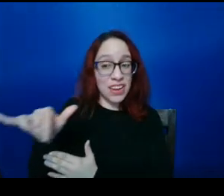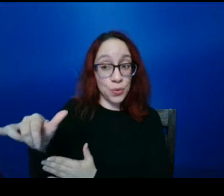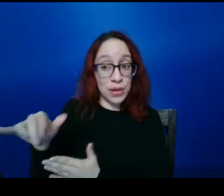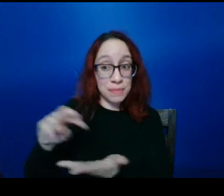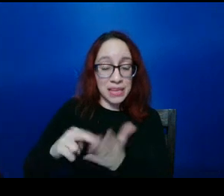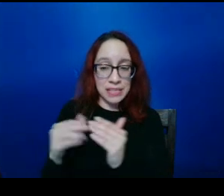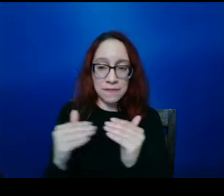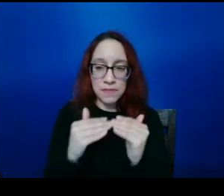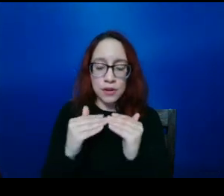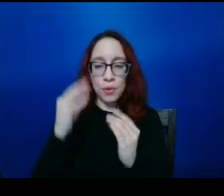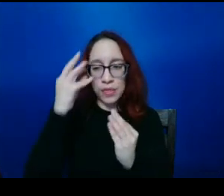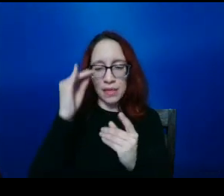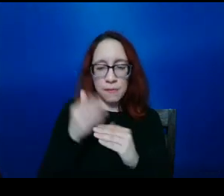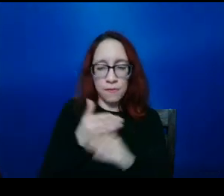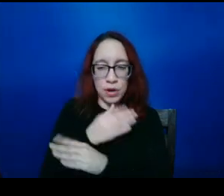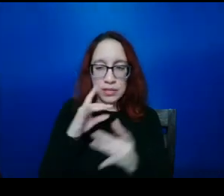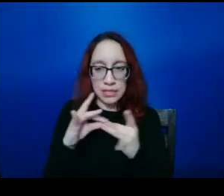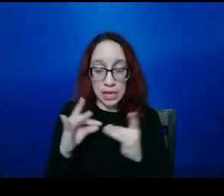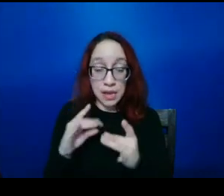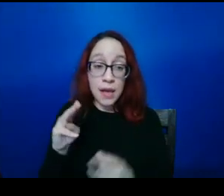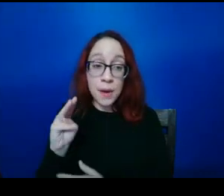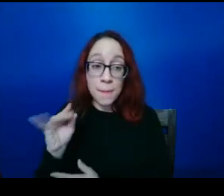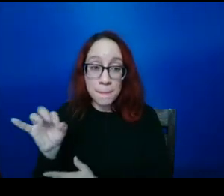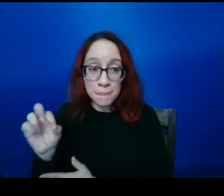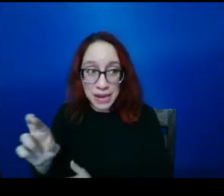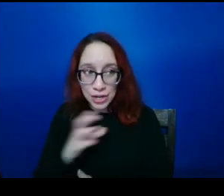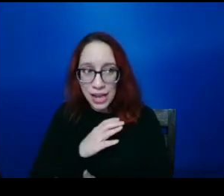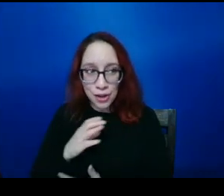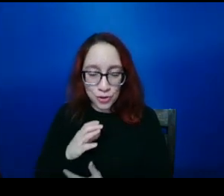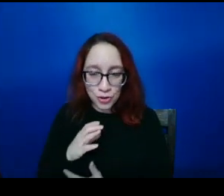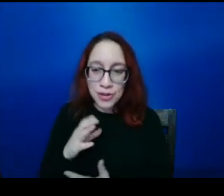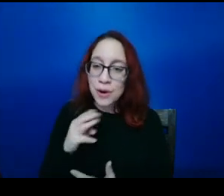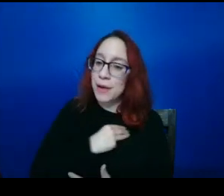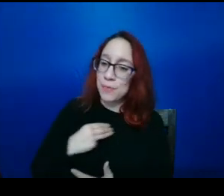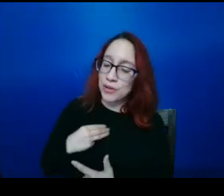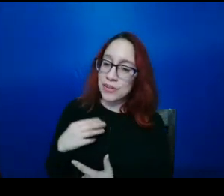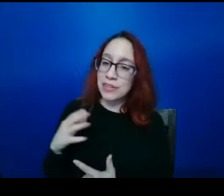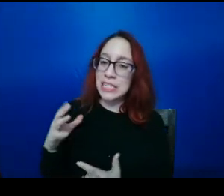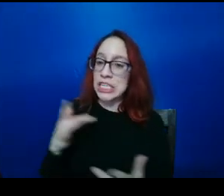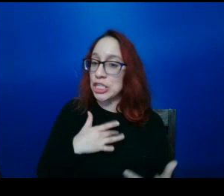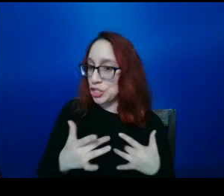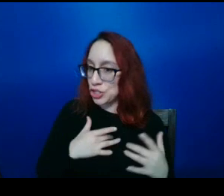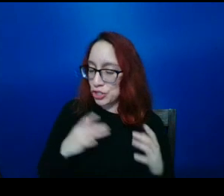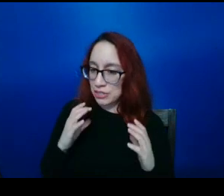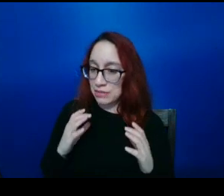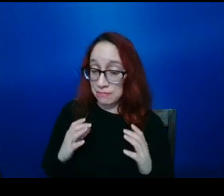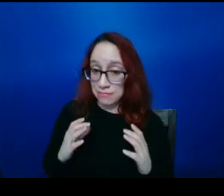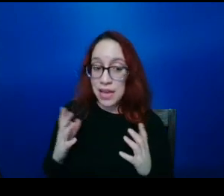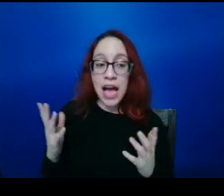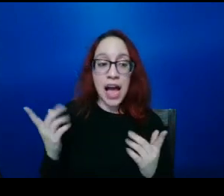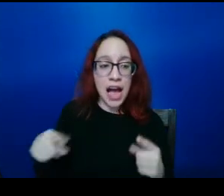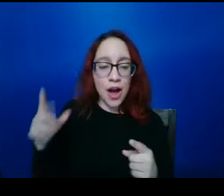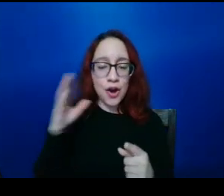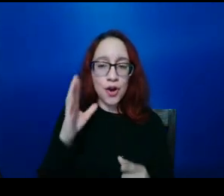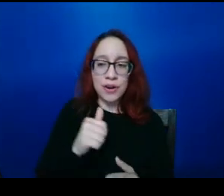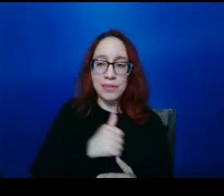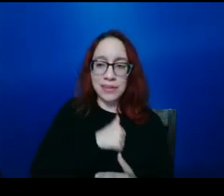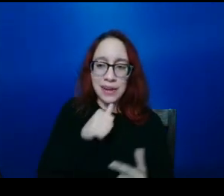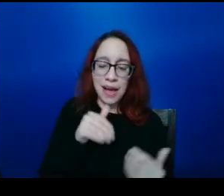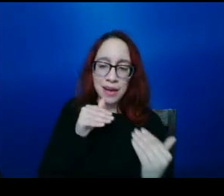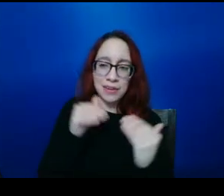next statement to you. Mayor, council, members, and concerned citizens, many find your attitudes unjust